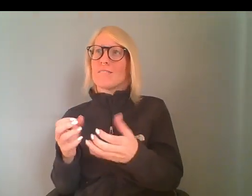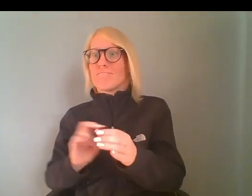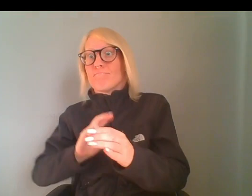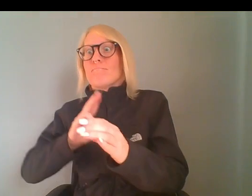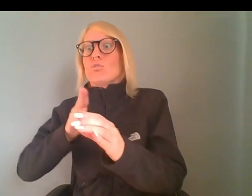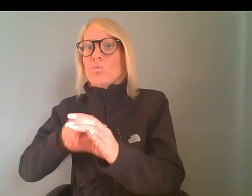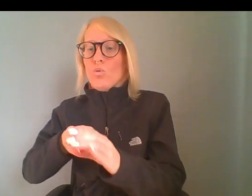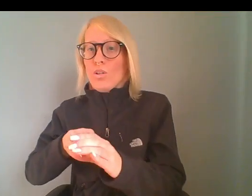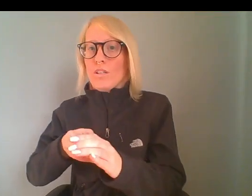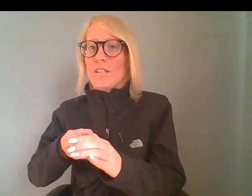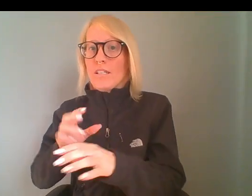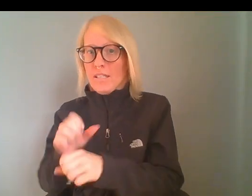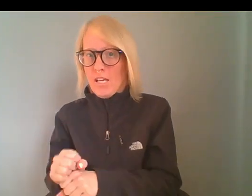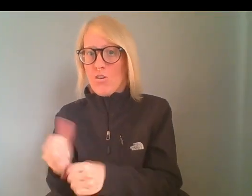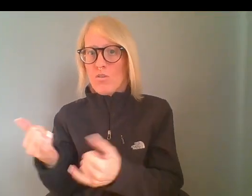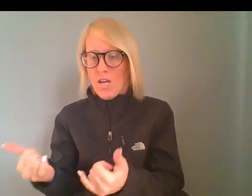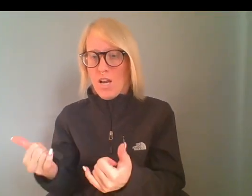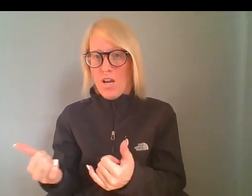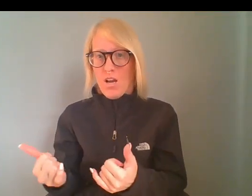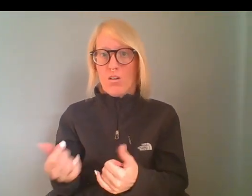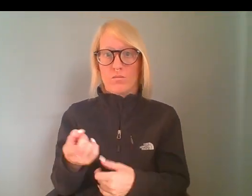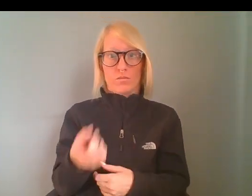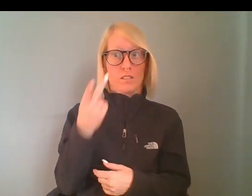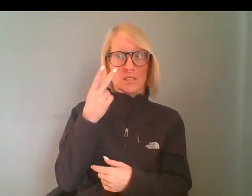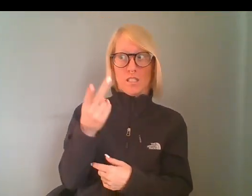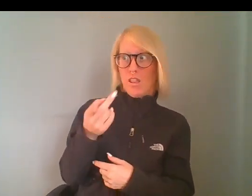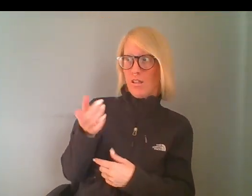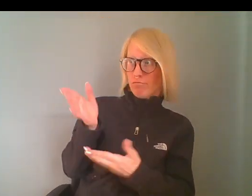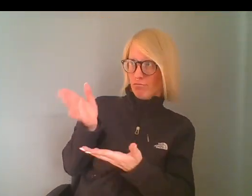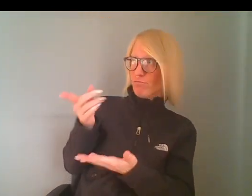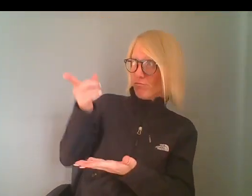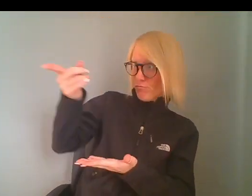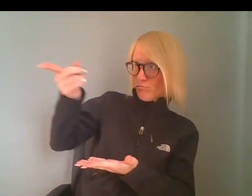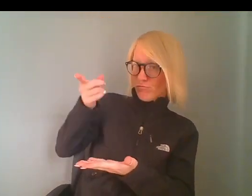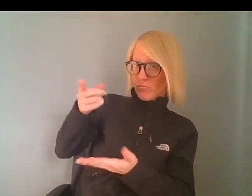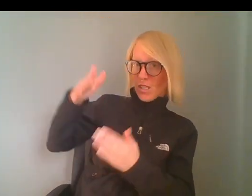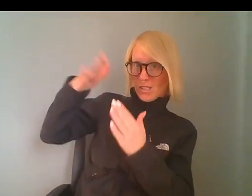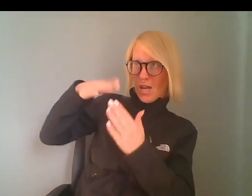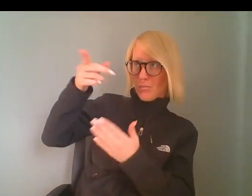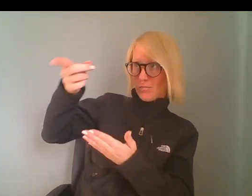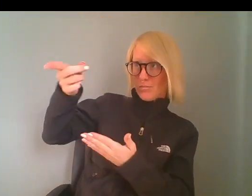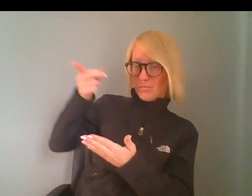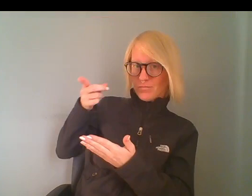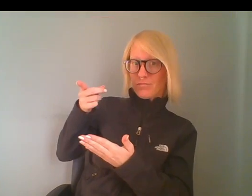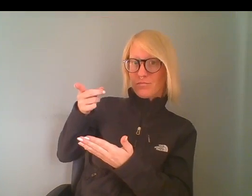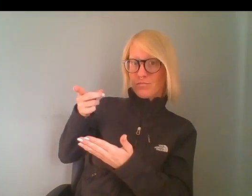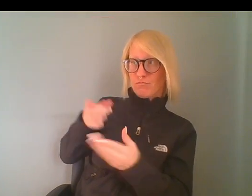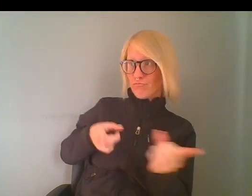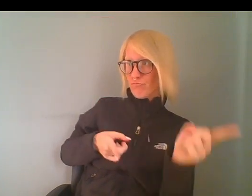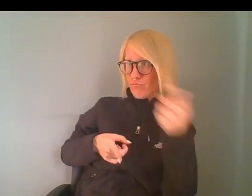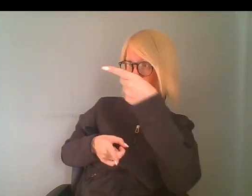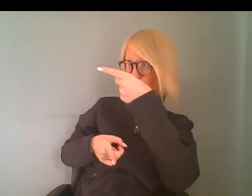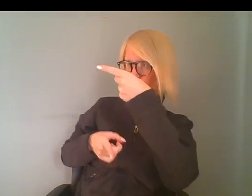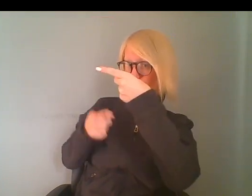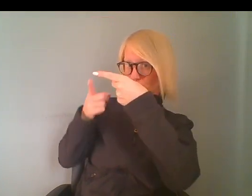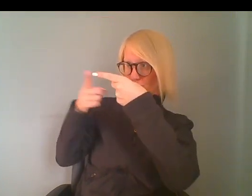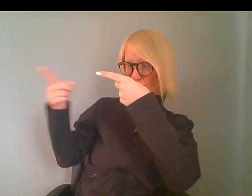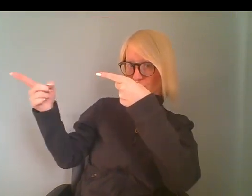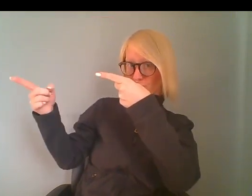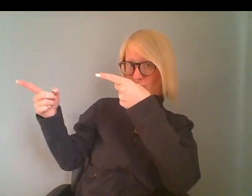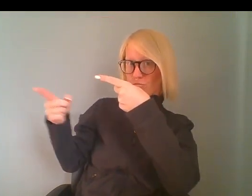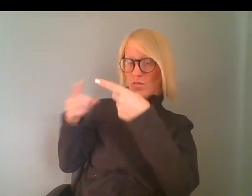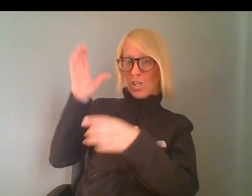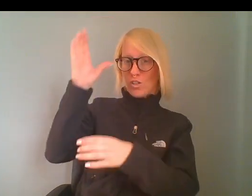the screen is going to look like. And you'll see along the top here, there's an option to search. I prefer to go this way to